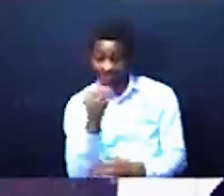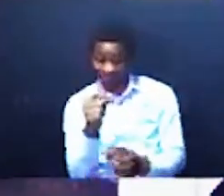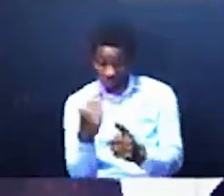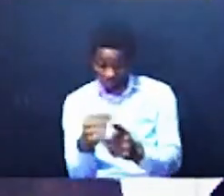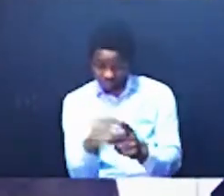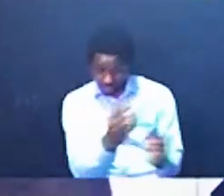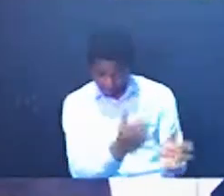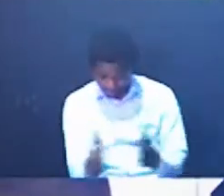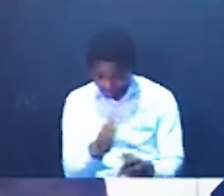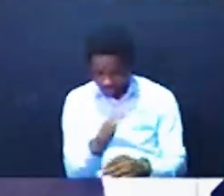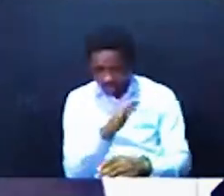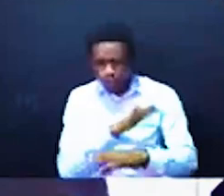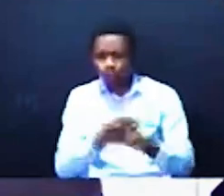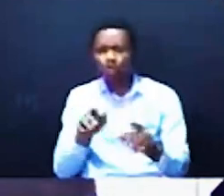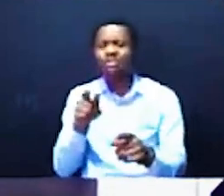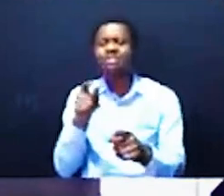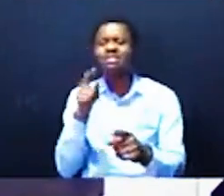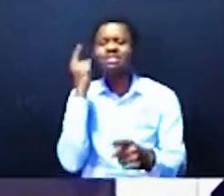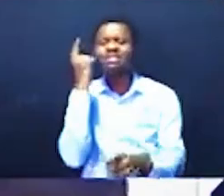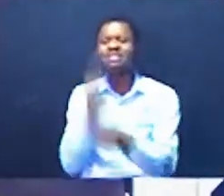They are in the